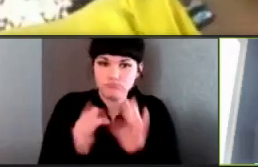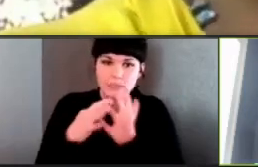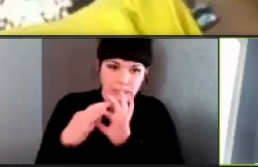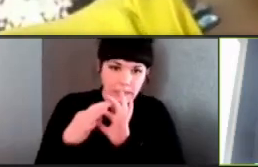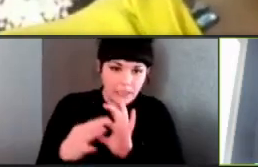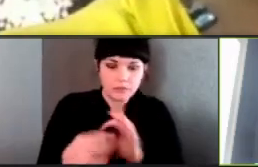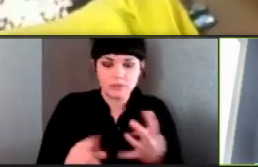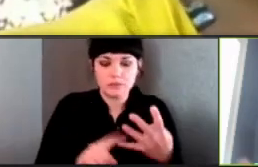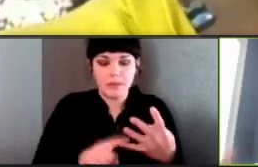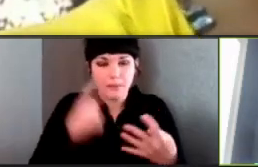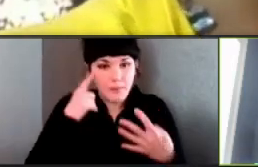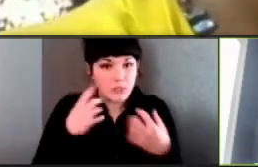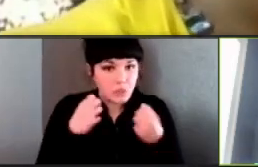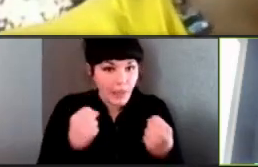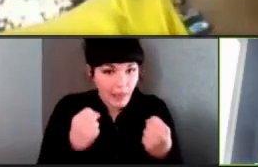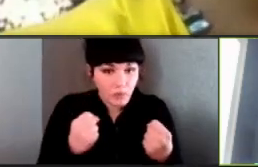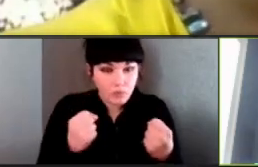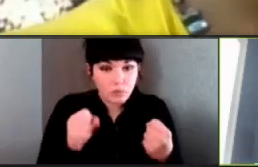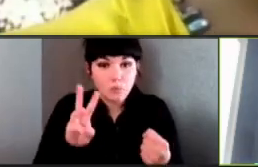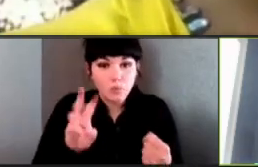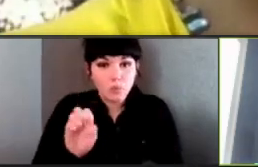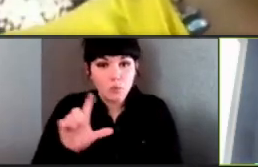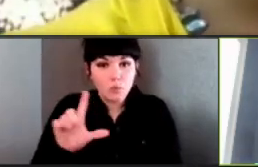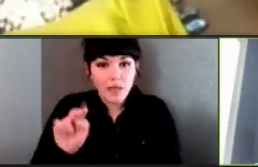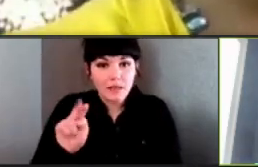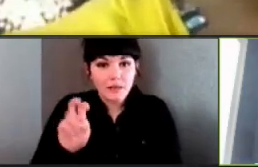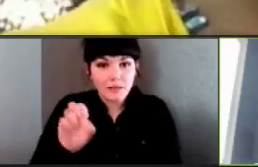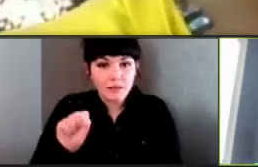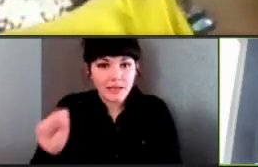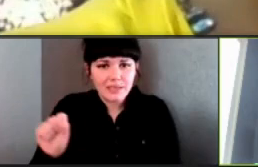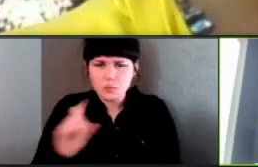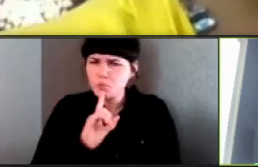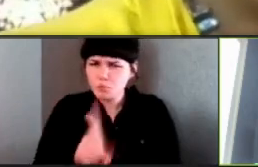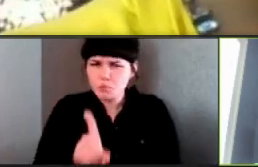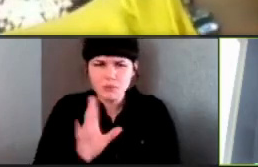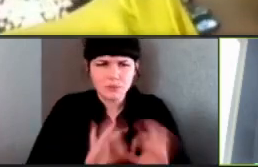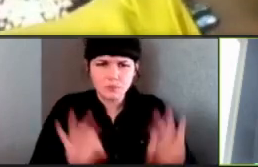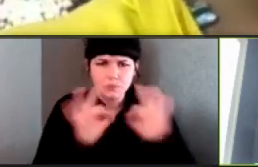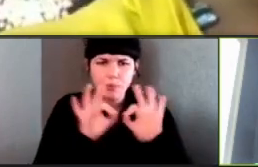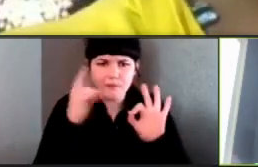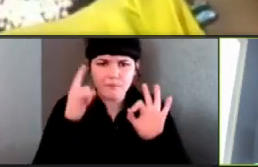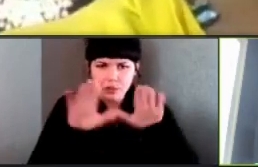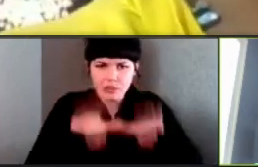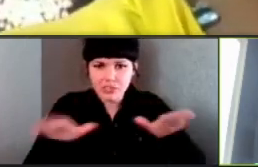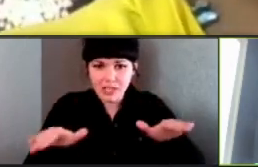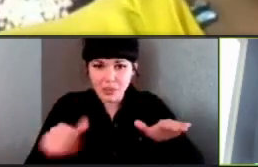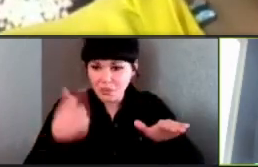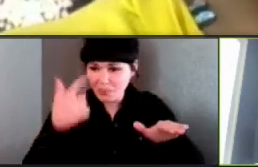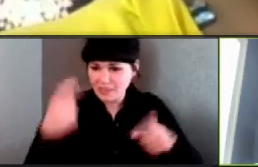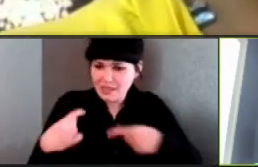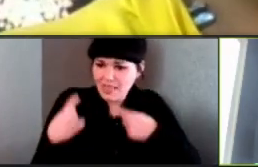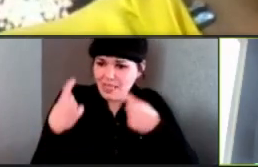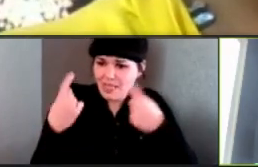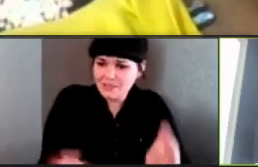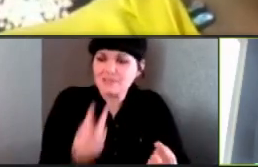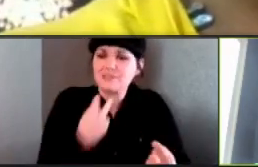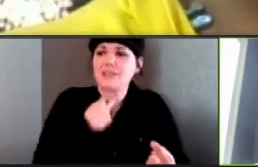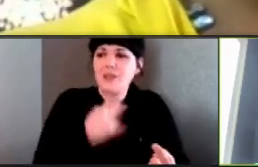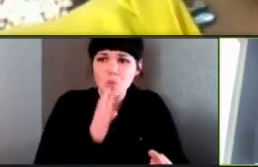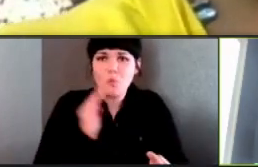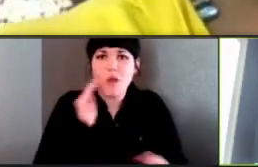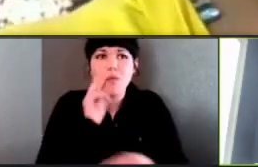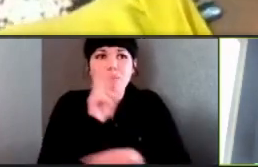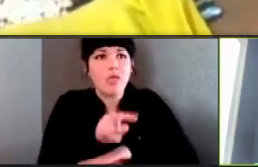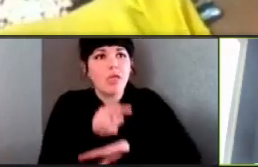mental health and wellness. That's a really big thing for our kids. They've been confined to a house mm-hmm. and a computer screen for basically more than a